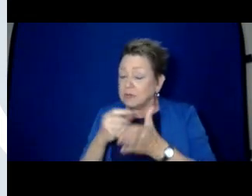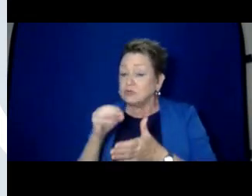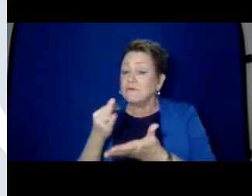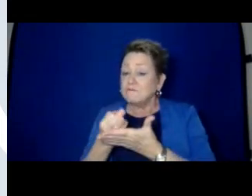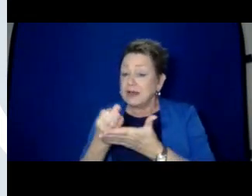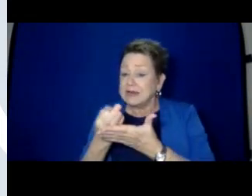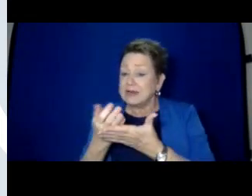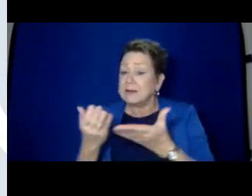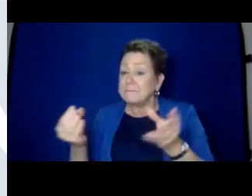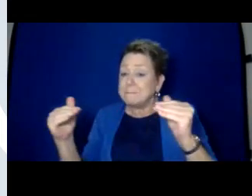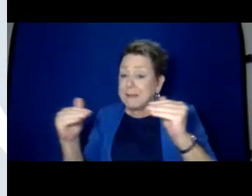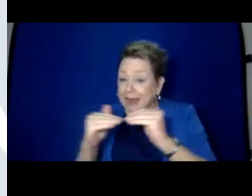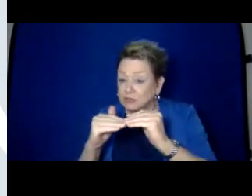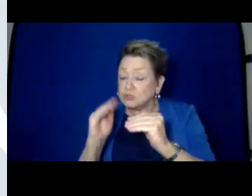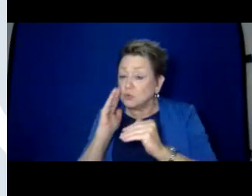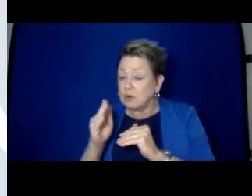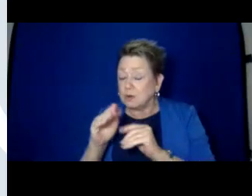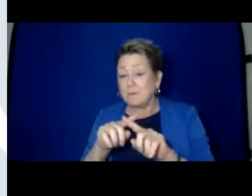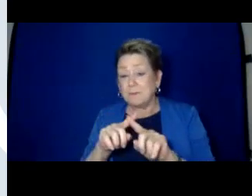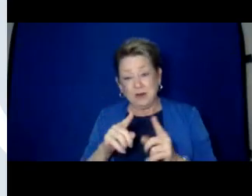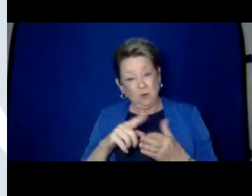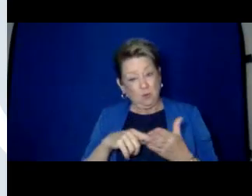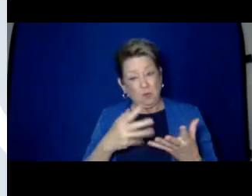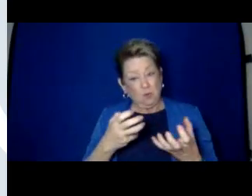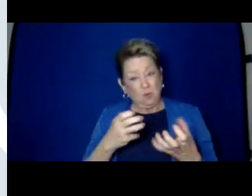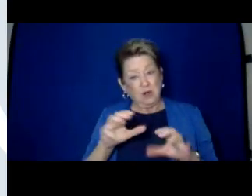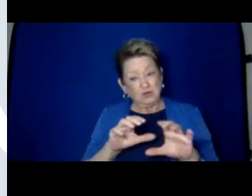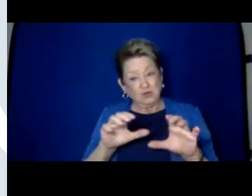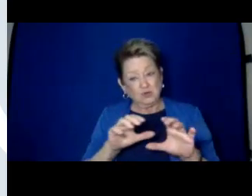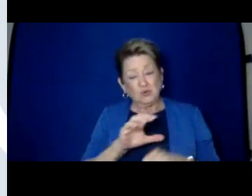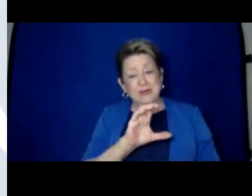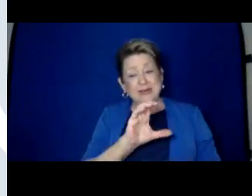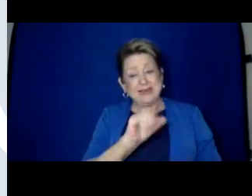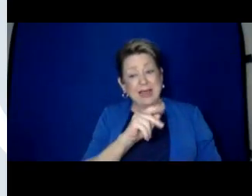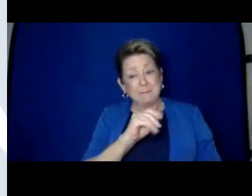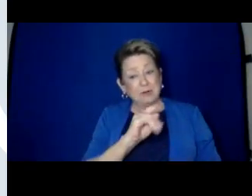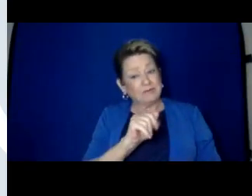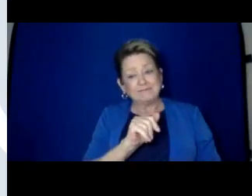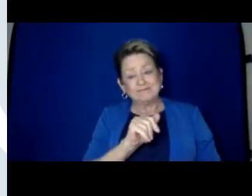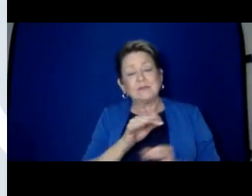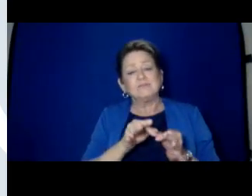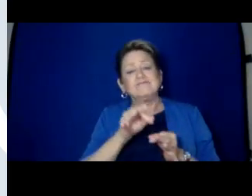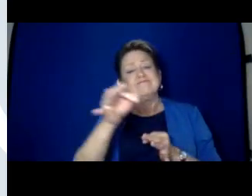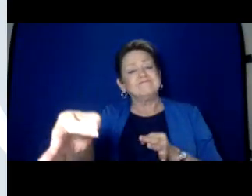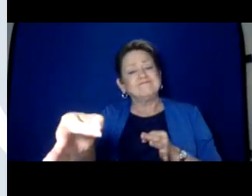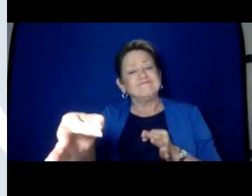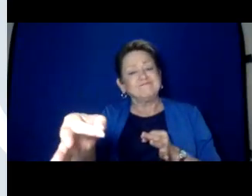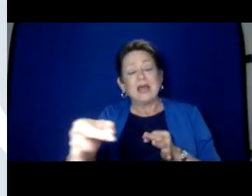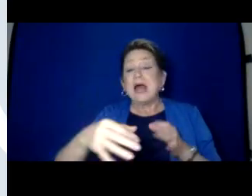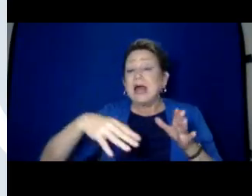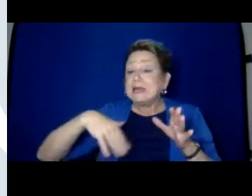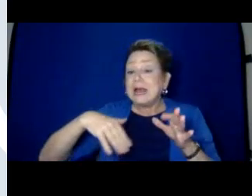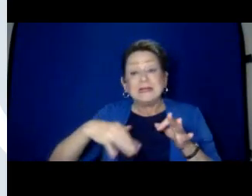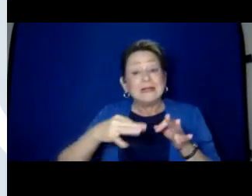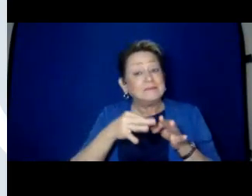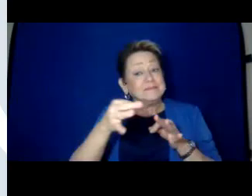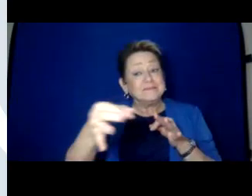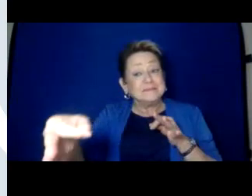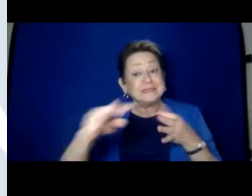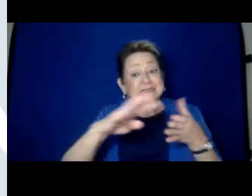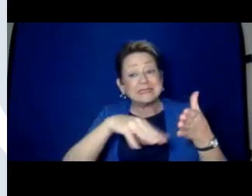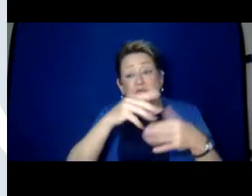funding matches will. But what we would have liked to have done this year in capital will be pushed out. We do not have a snapshot yet of what that looks like over 5